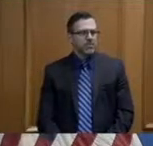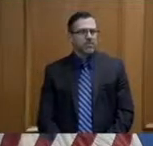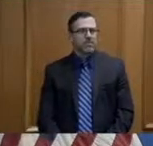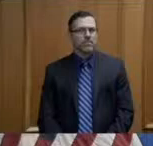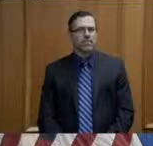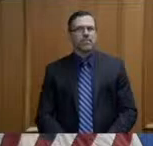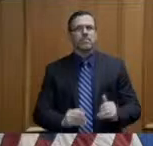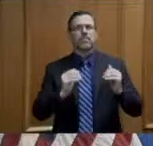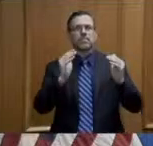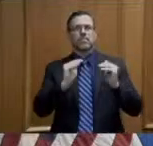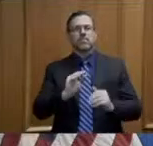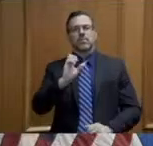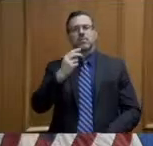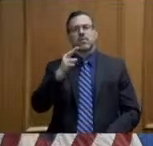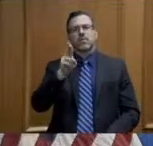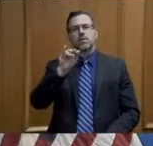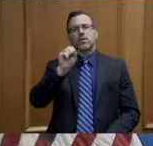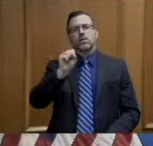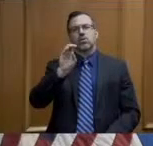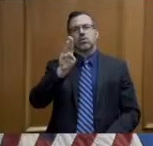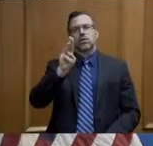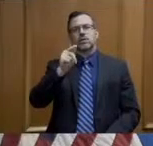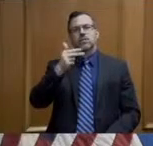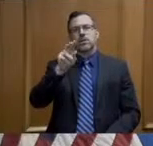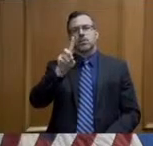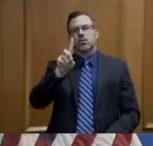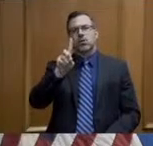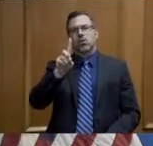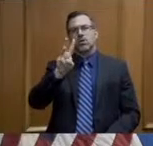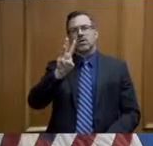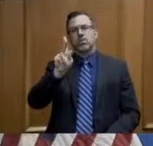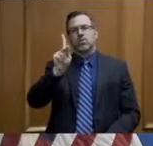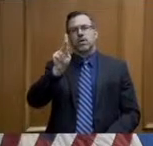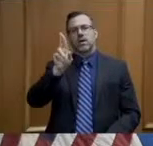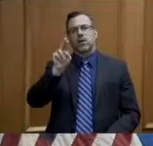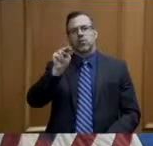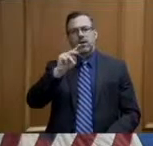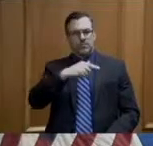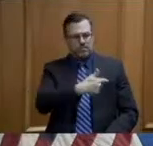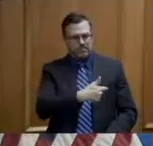Next, we'll go to Chris Bungard with WKRN. Chris, your line is open.